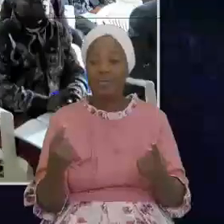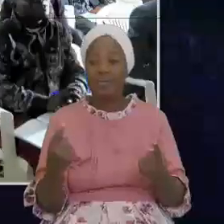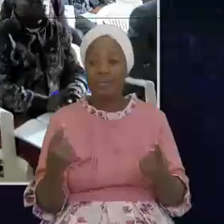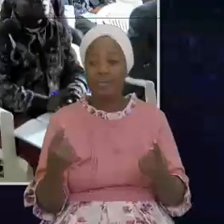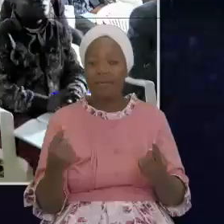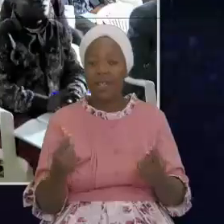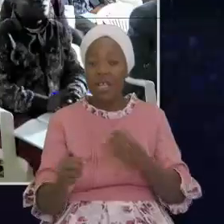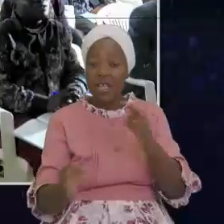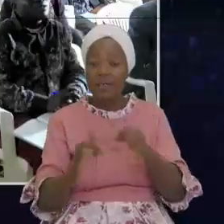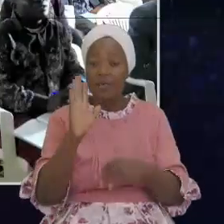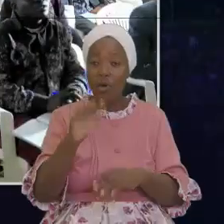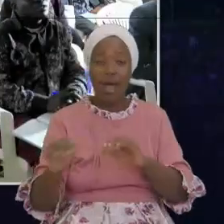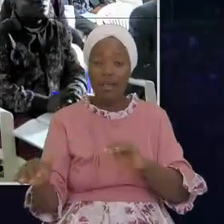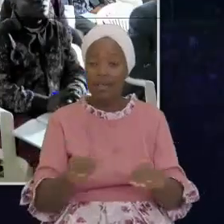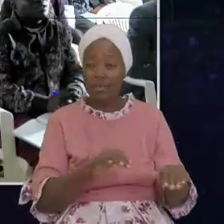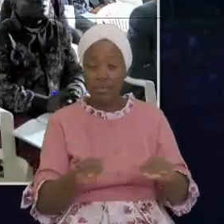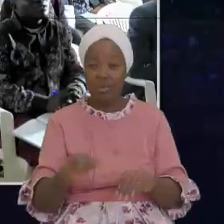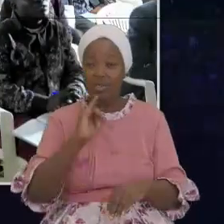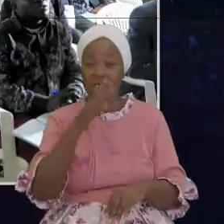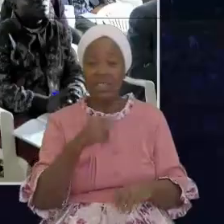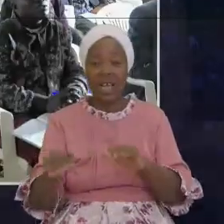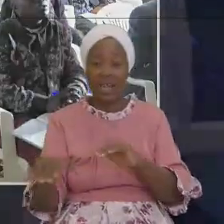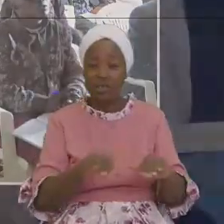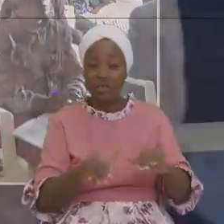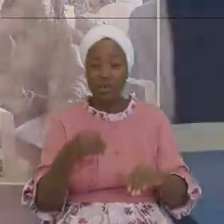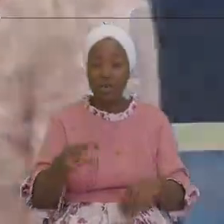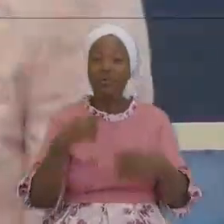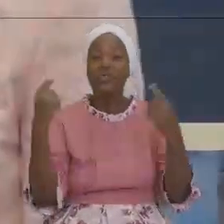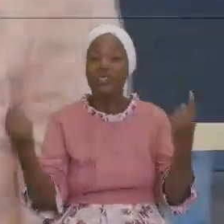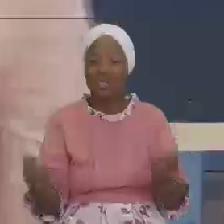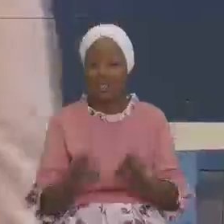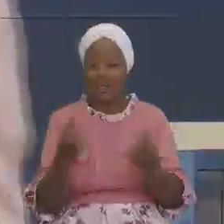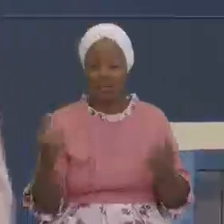if your action is the action of sin,